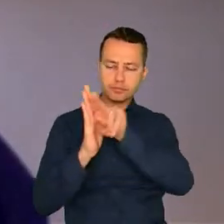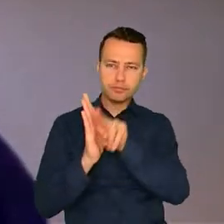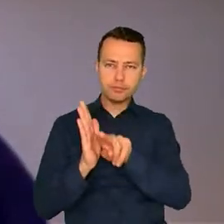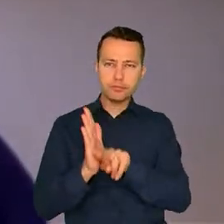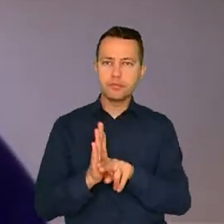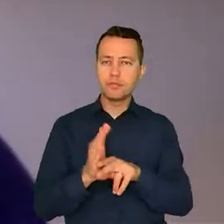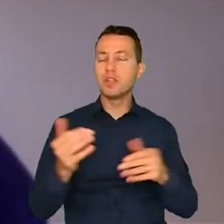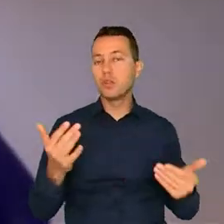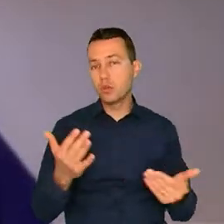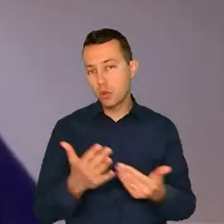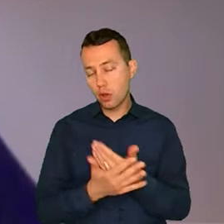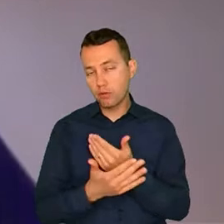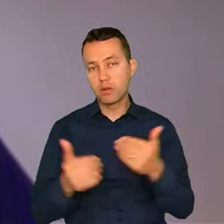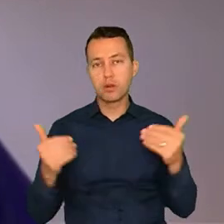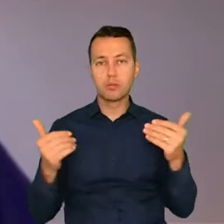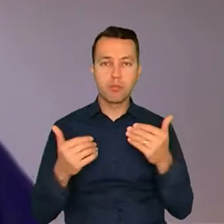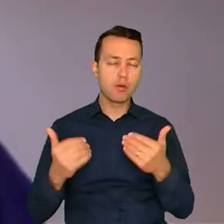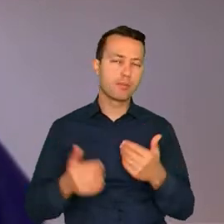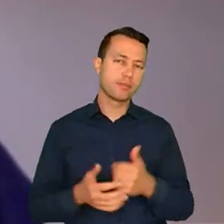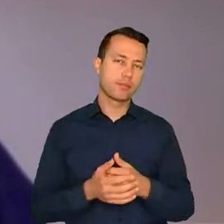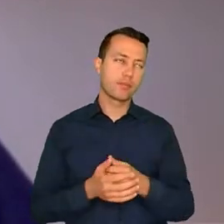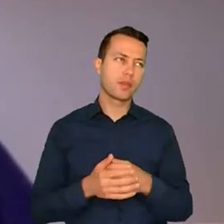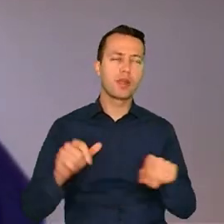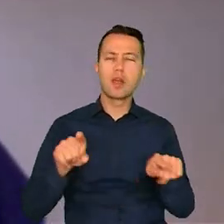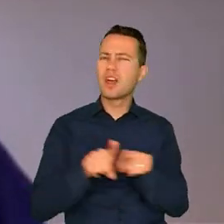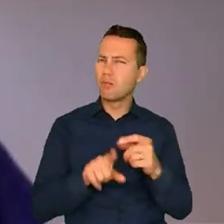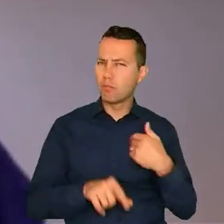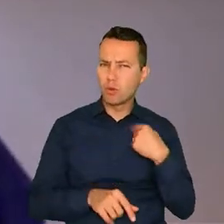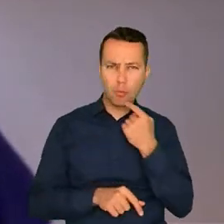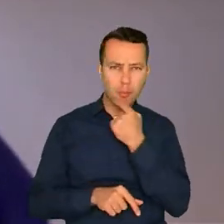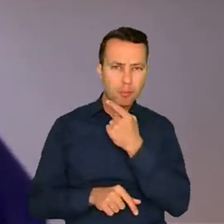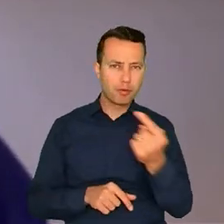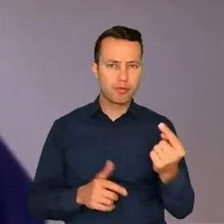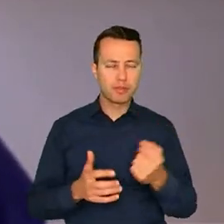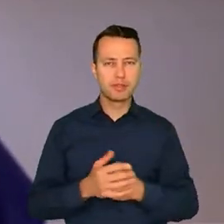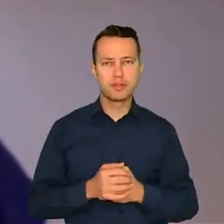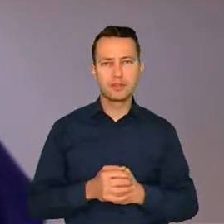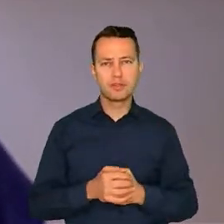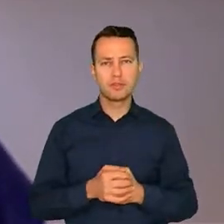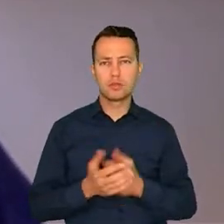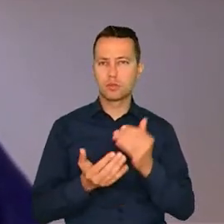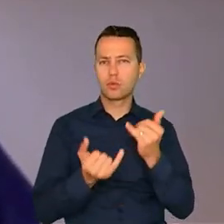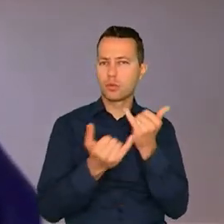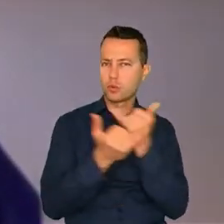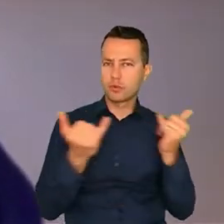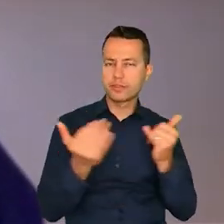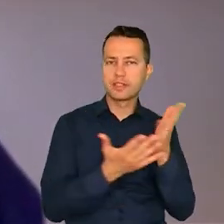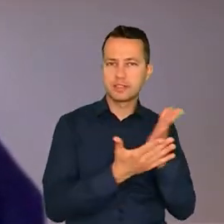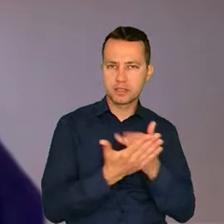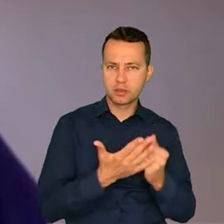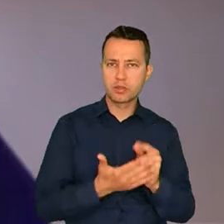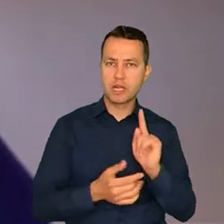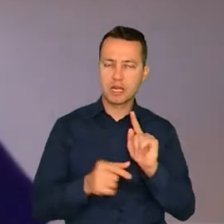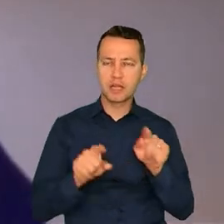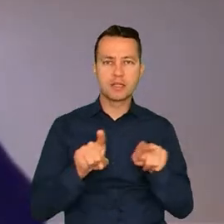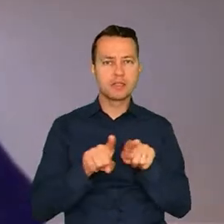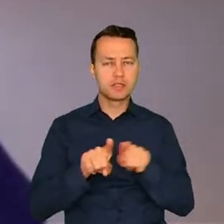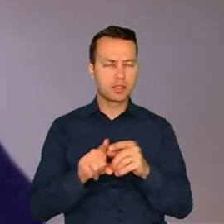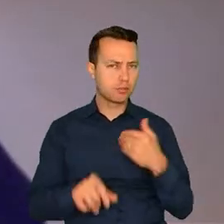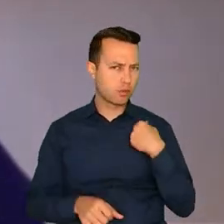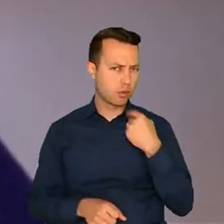regulations. So we are checking the due diligence in